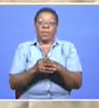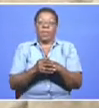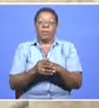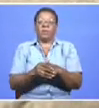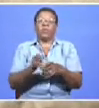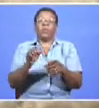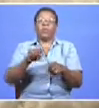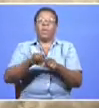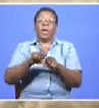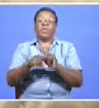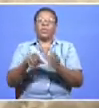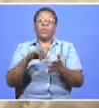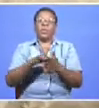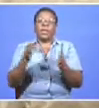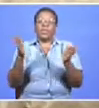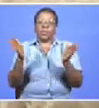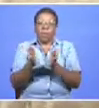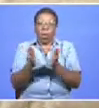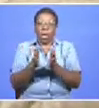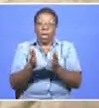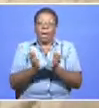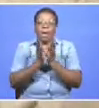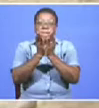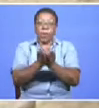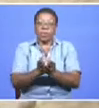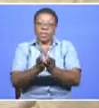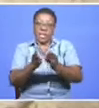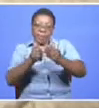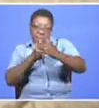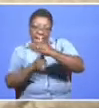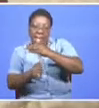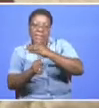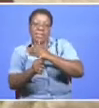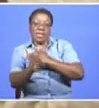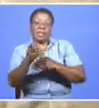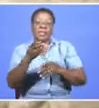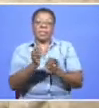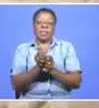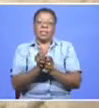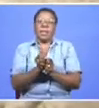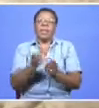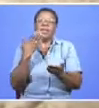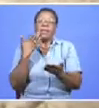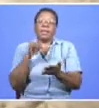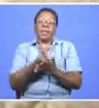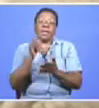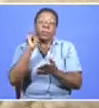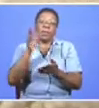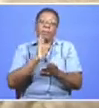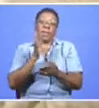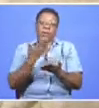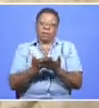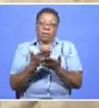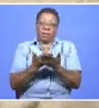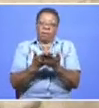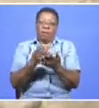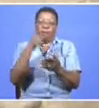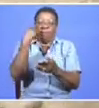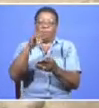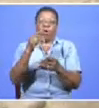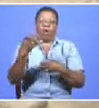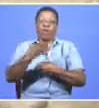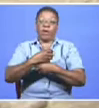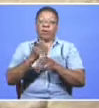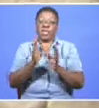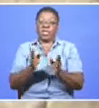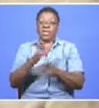small boats would be able to pass underneath. And I think that would be good for leisure and for recreation